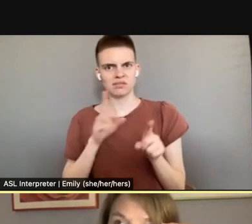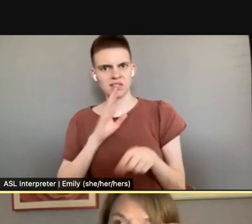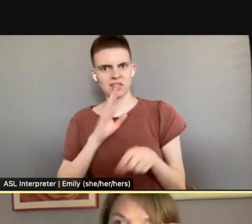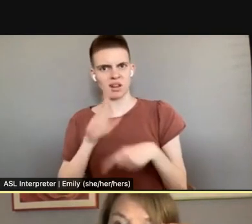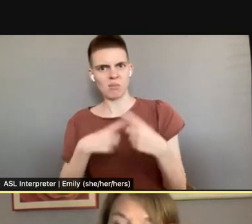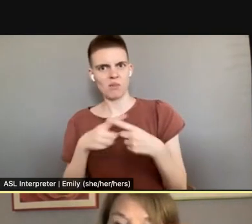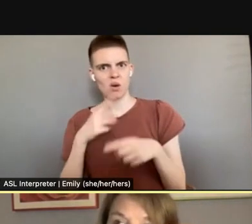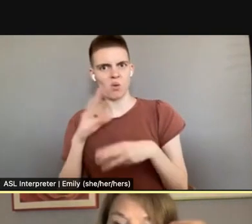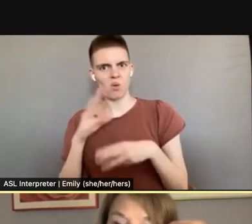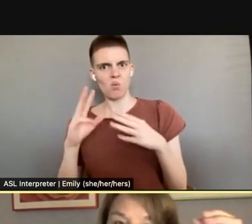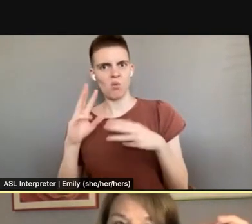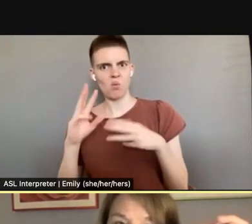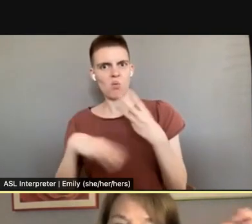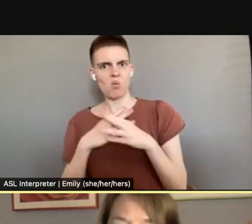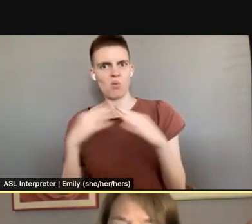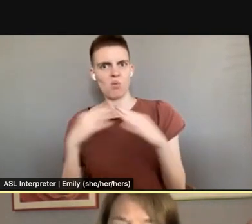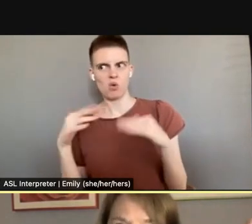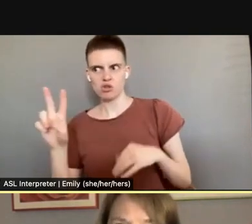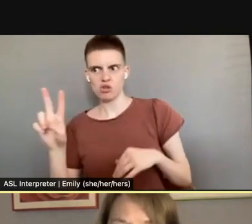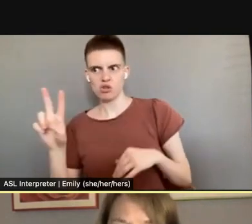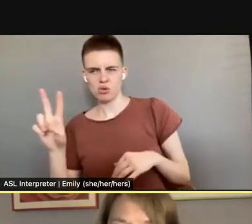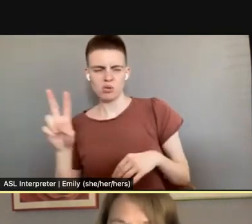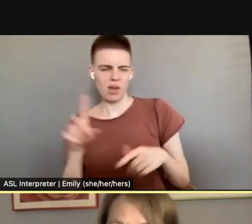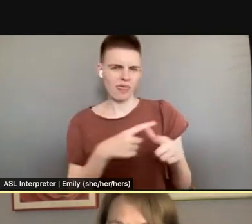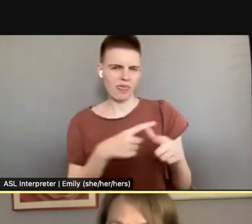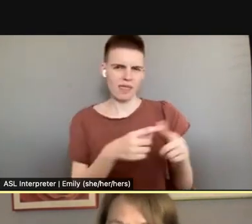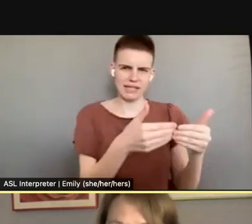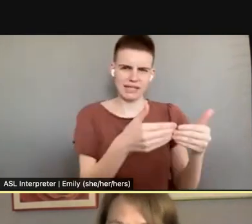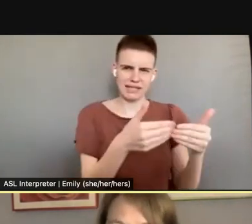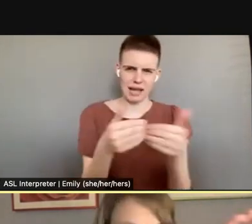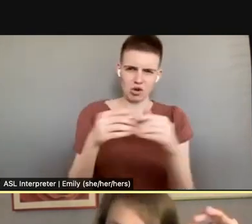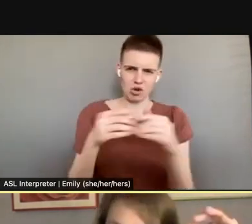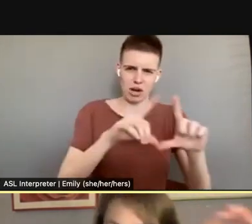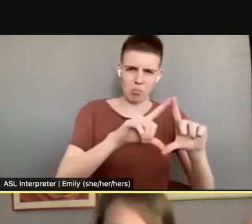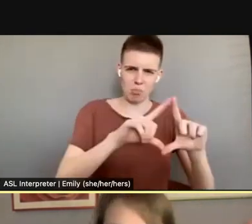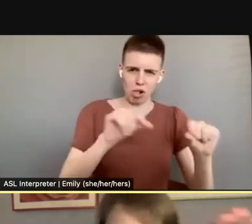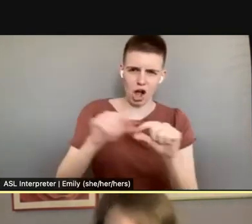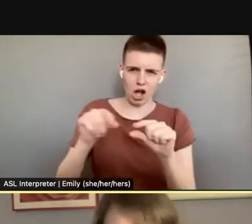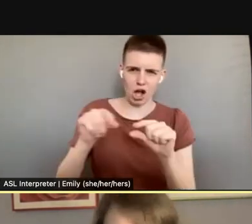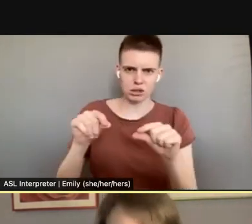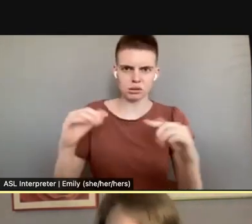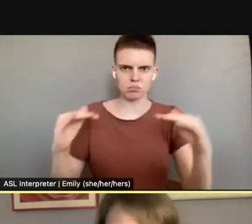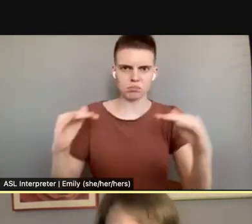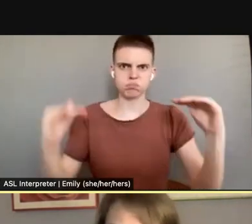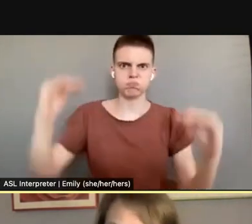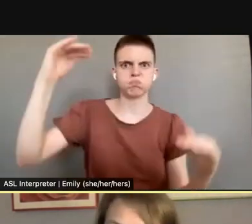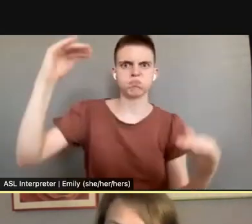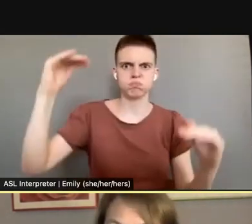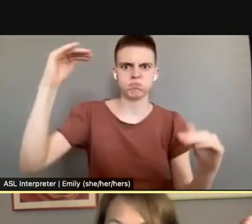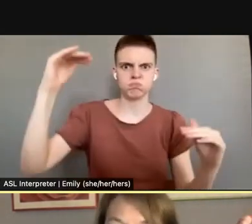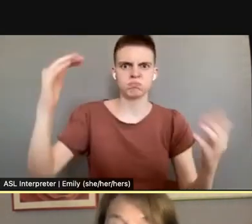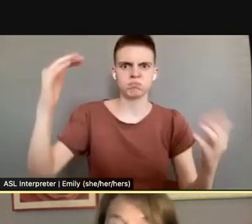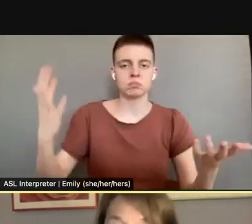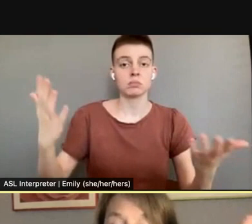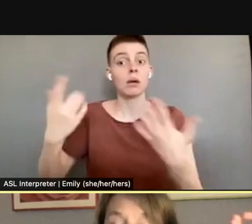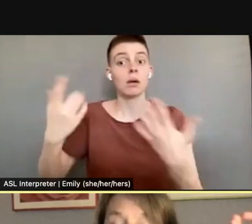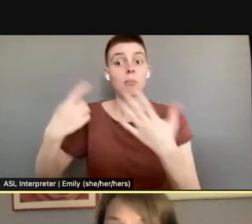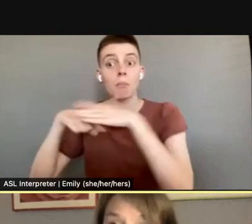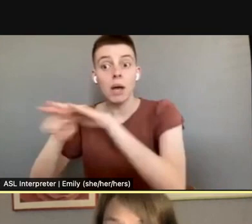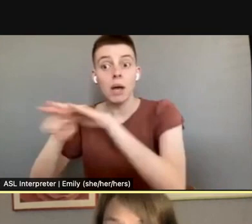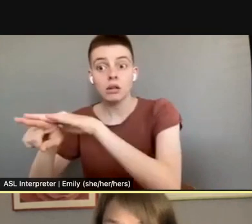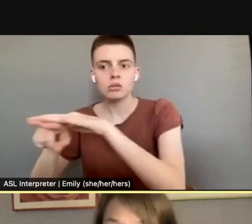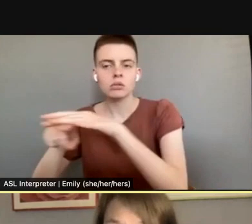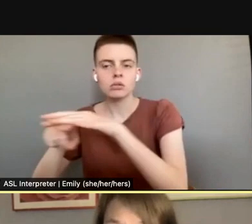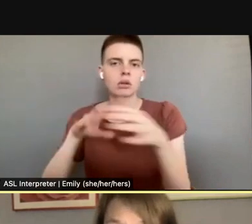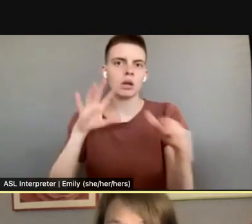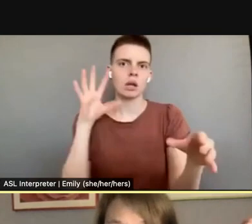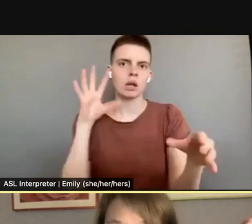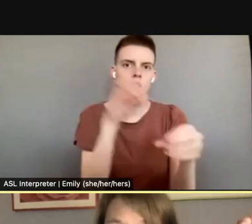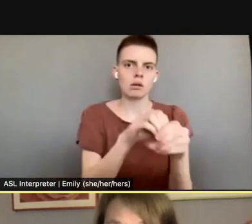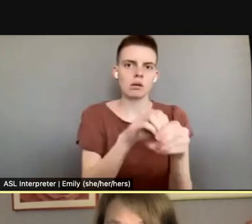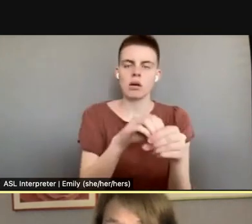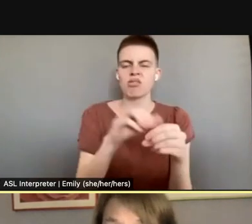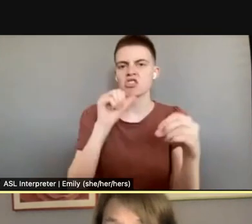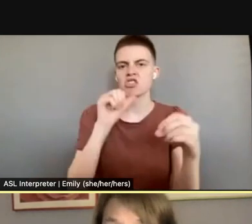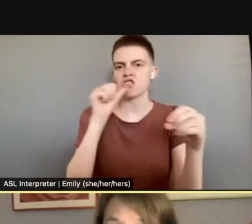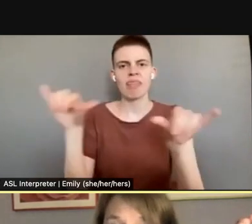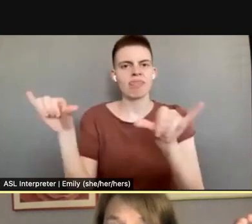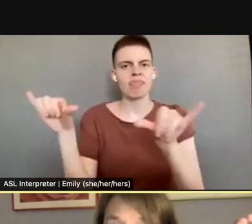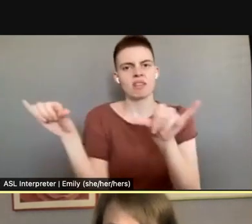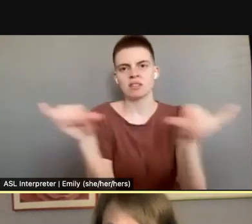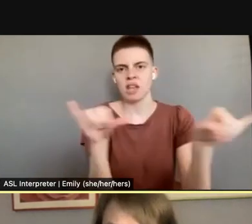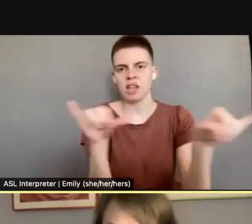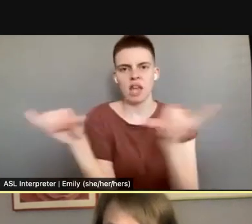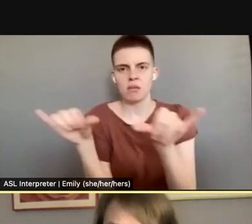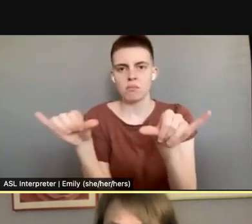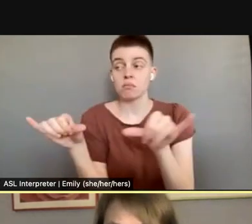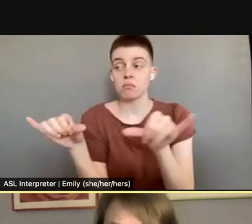that these things of mainstreaming and inclusion are not the same, and they come with really different